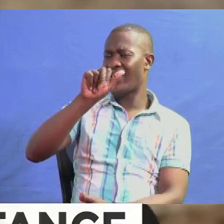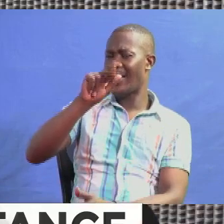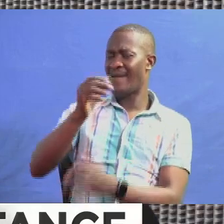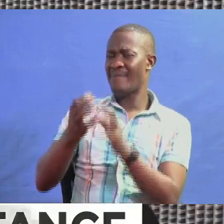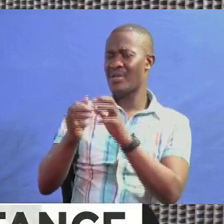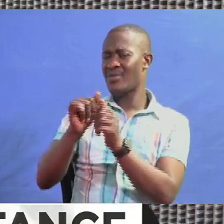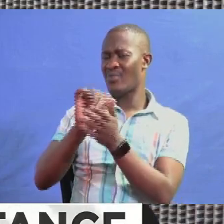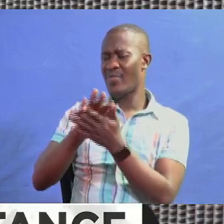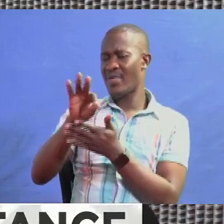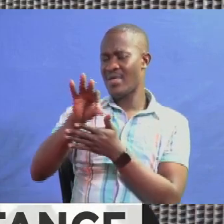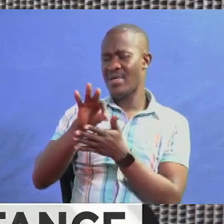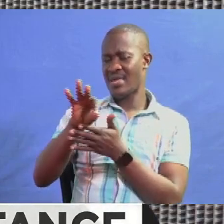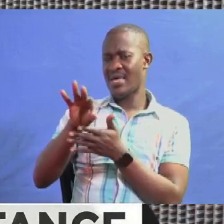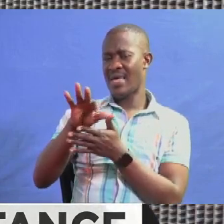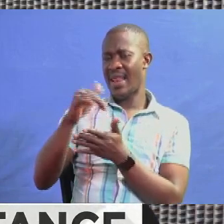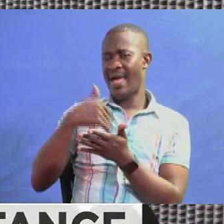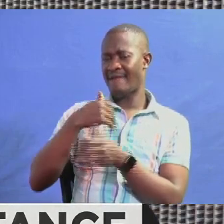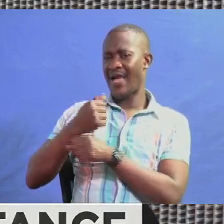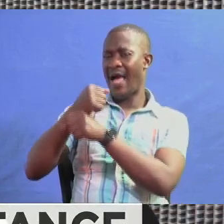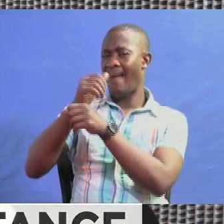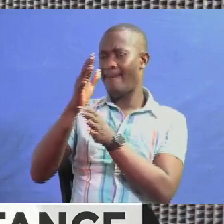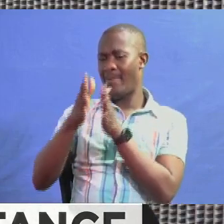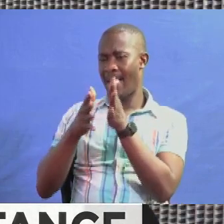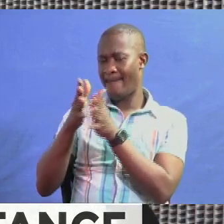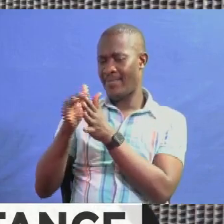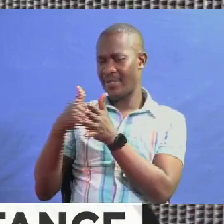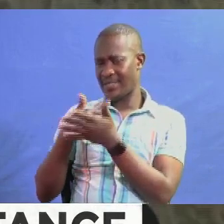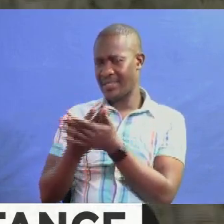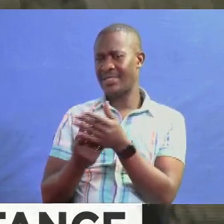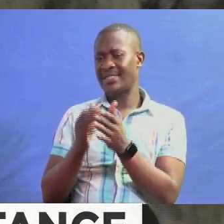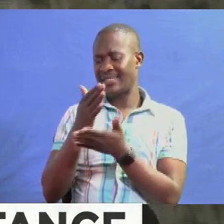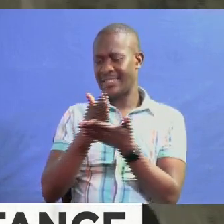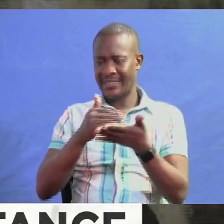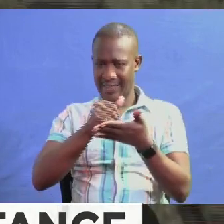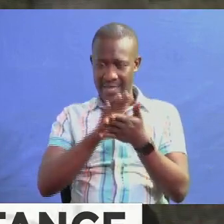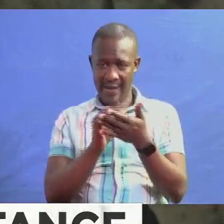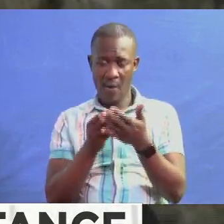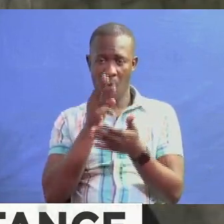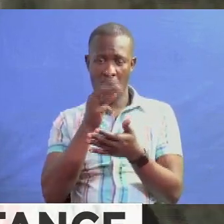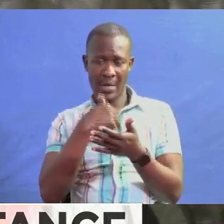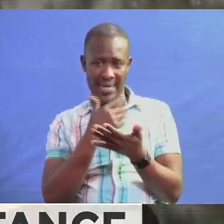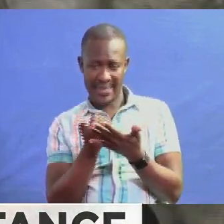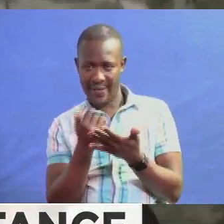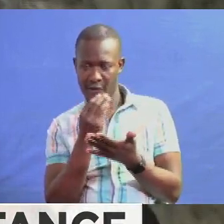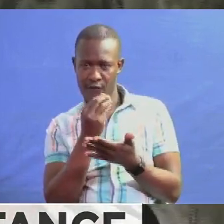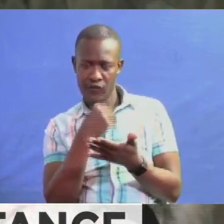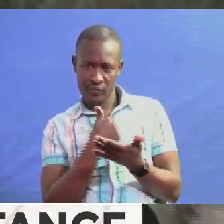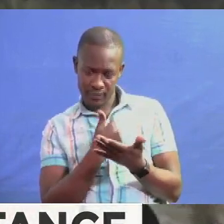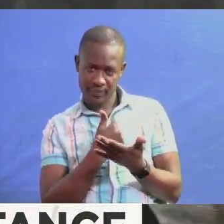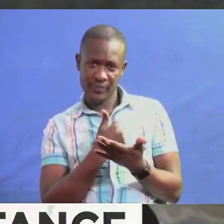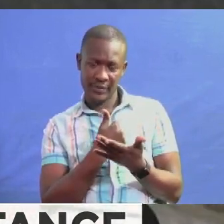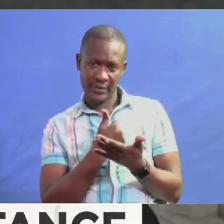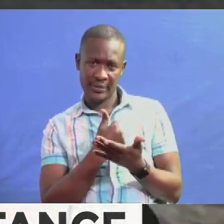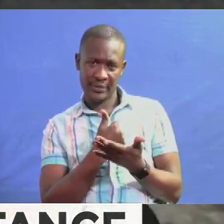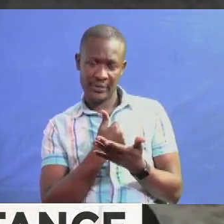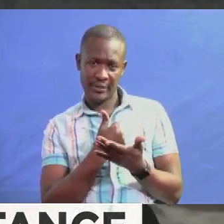planting soil. Mycorrhizal fungi help plants share water, share nutrients. Restoring 1 hectare of forest can take a ton of